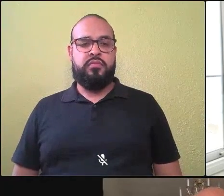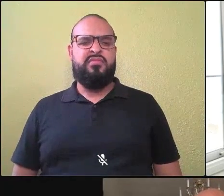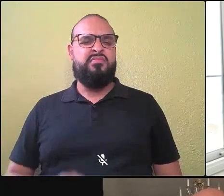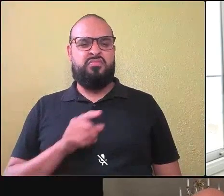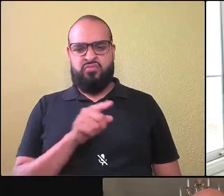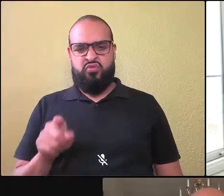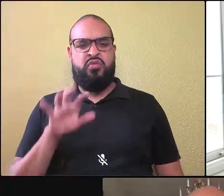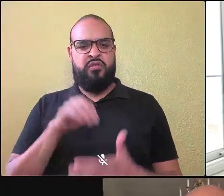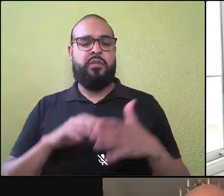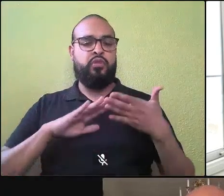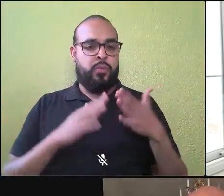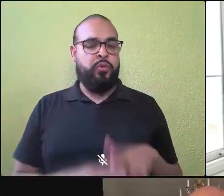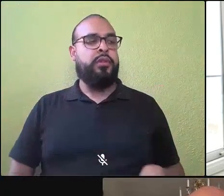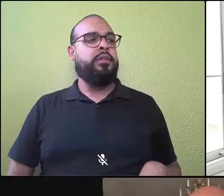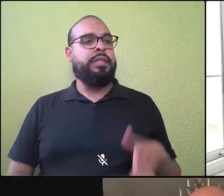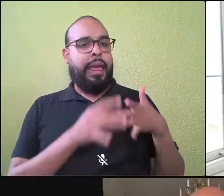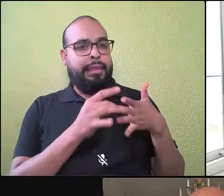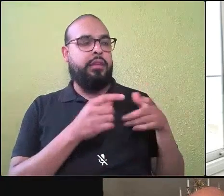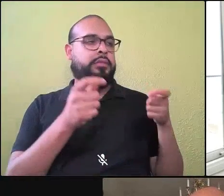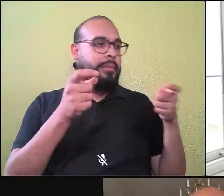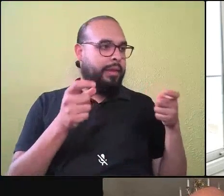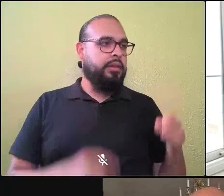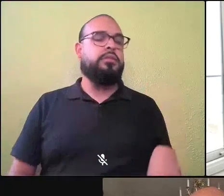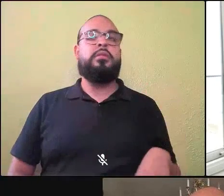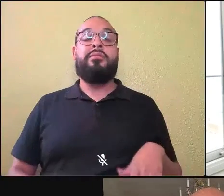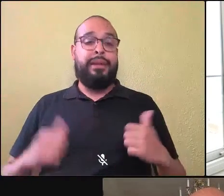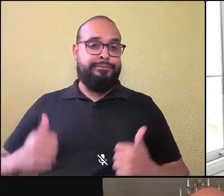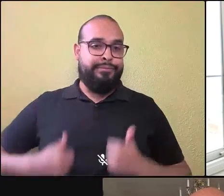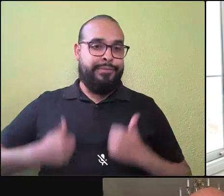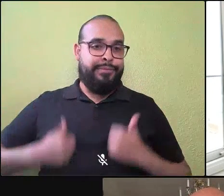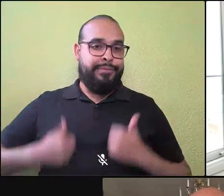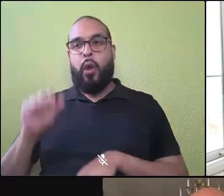life and work and jobs and dealing with a lot of other humans,